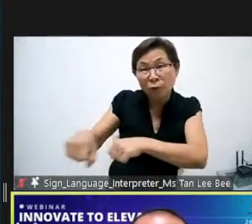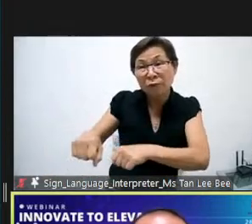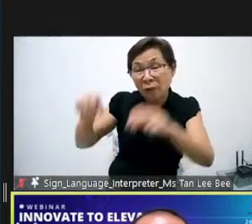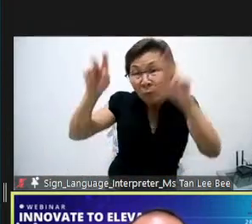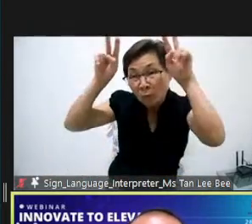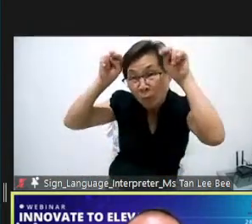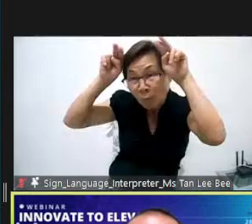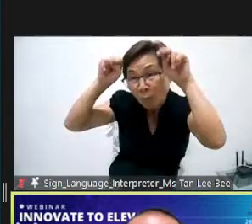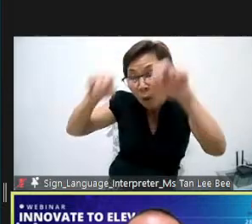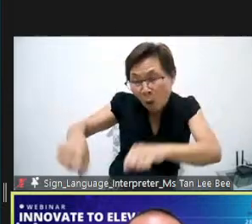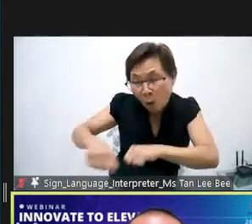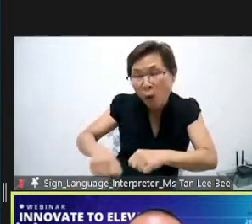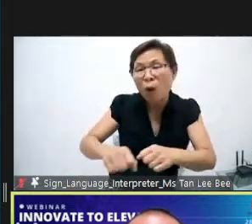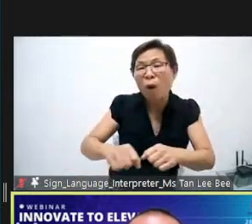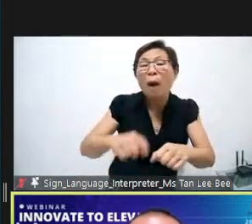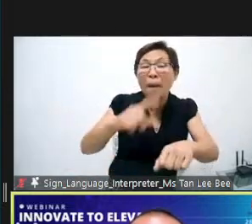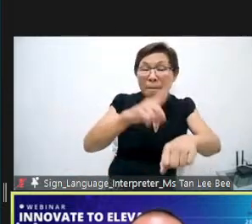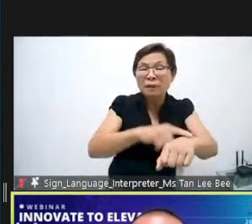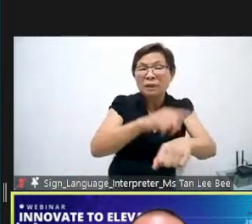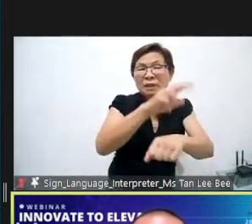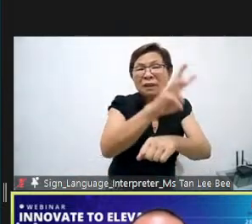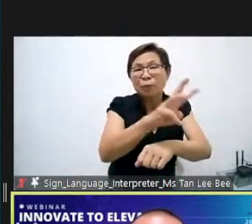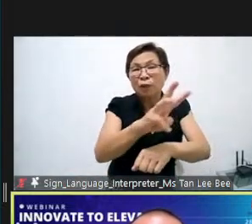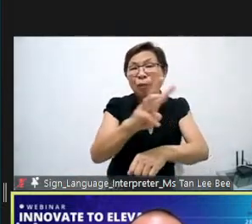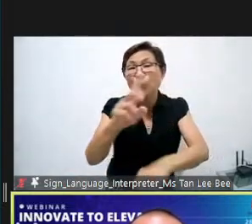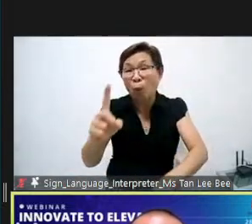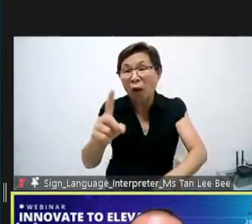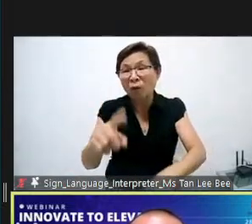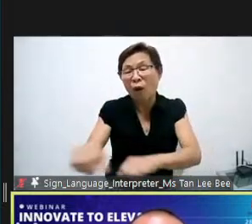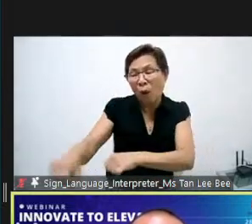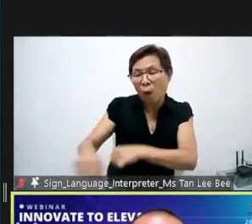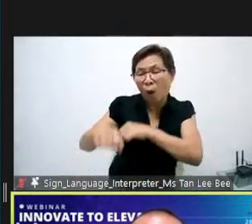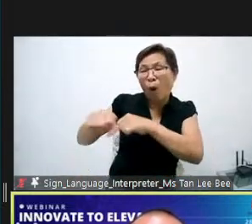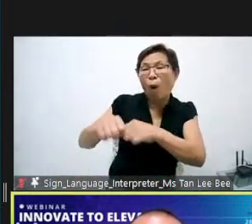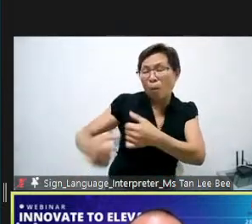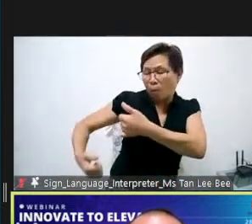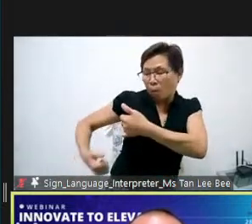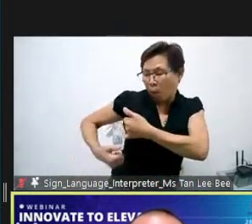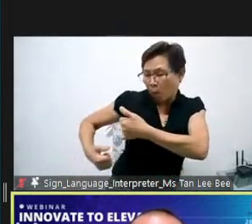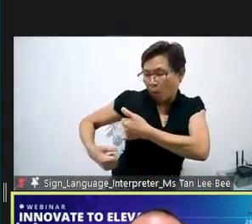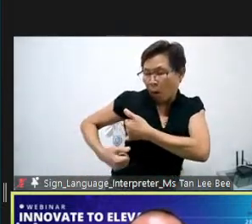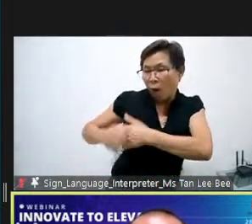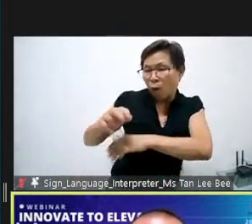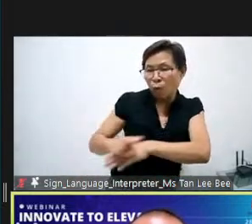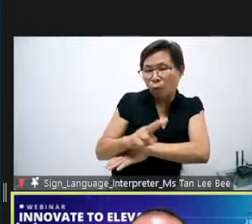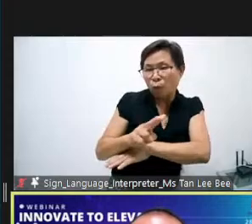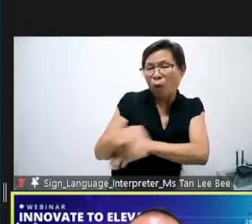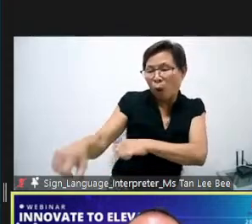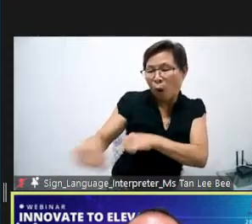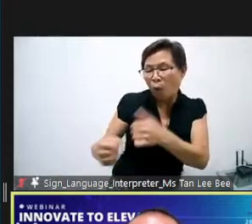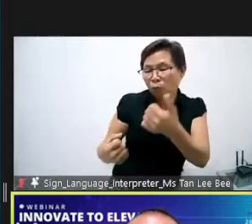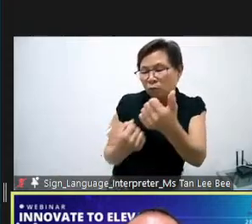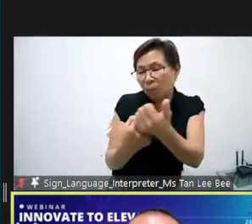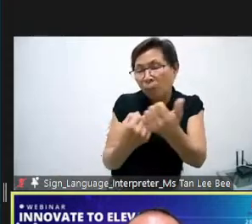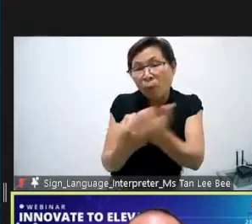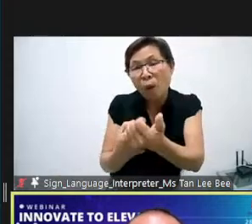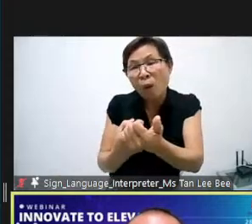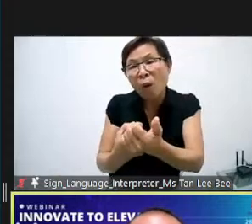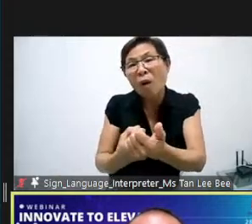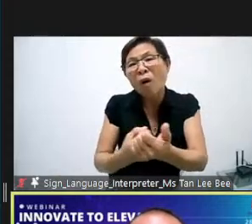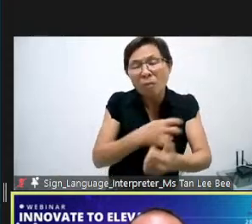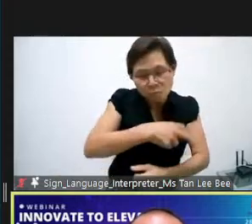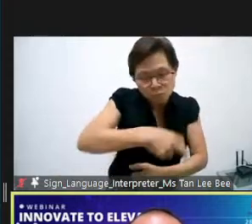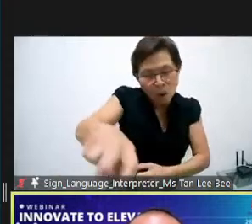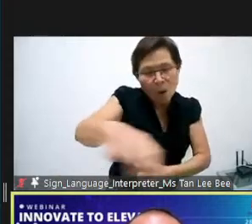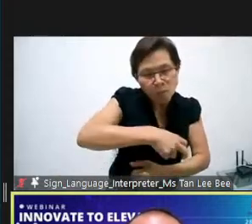during the First World War, horse are using by military to logistic support, to traveling through